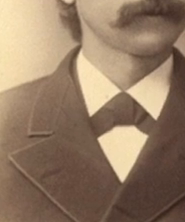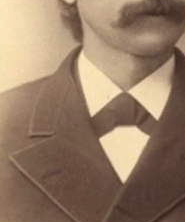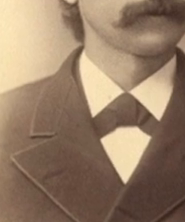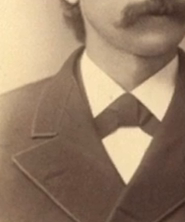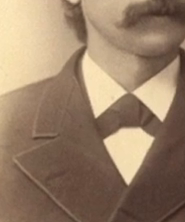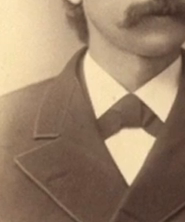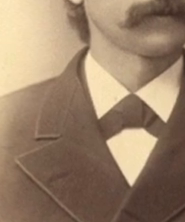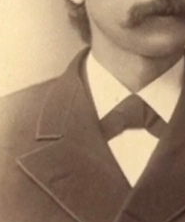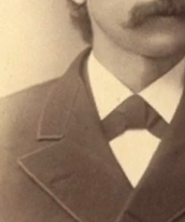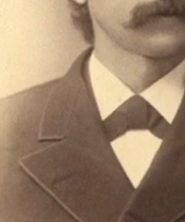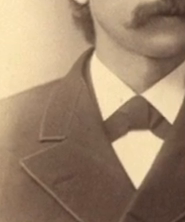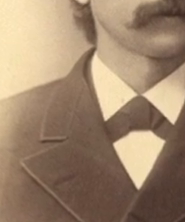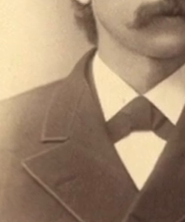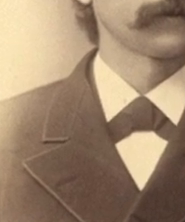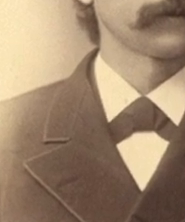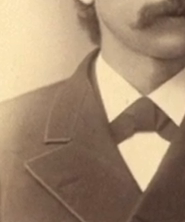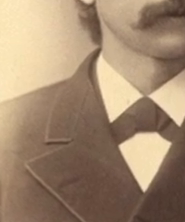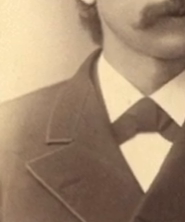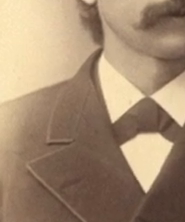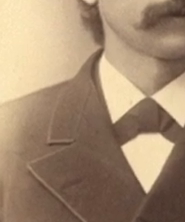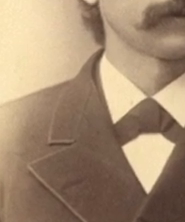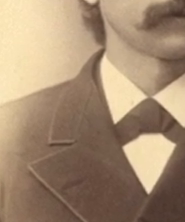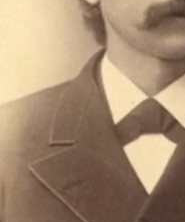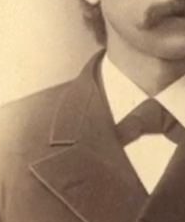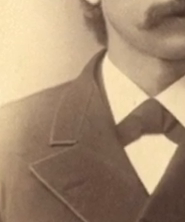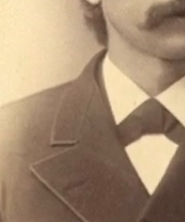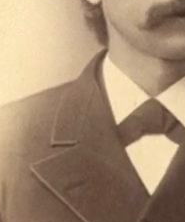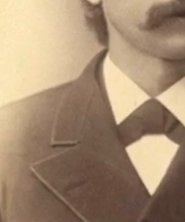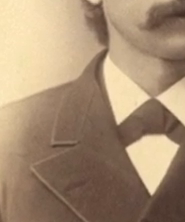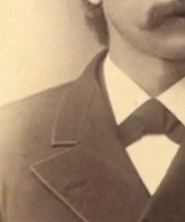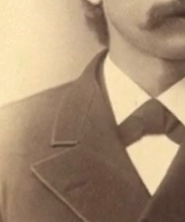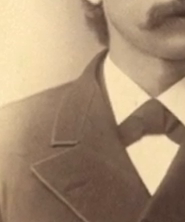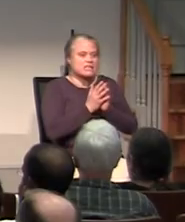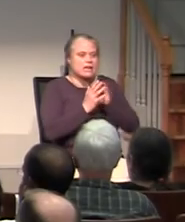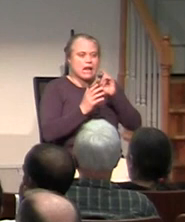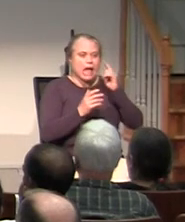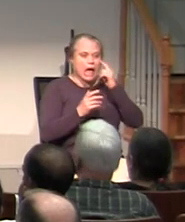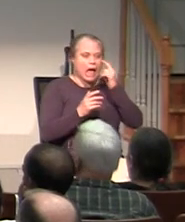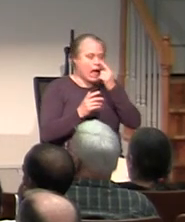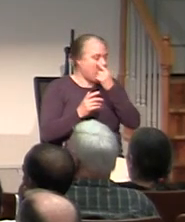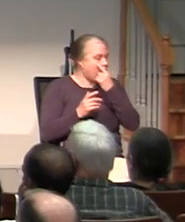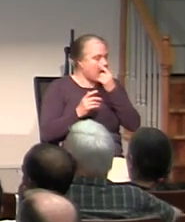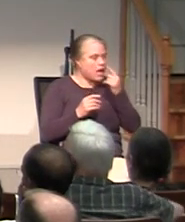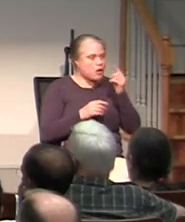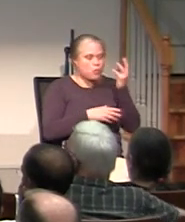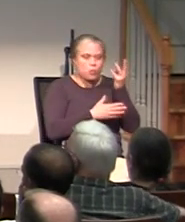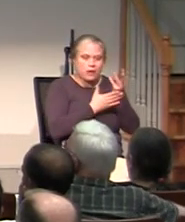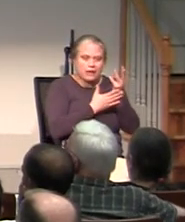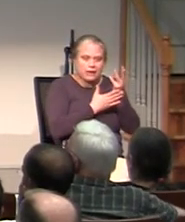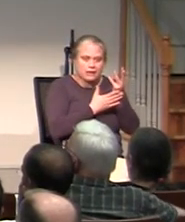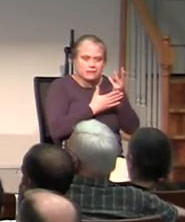assembly. This is R.T. Nash's eyewitness report of what he saw.